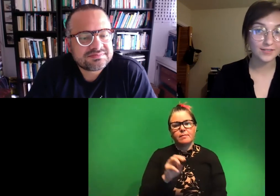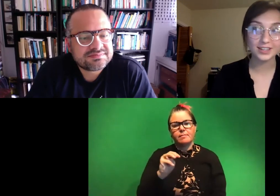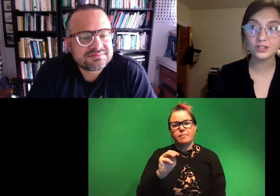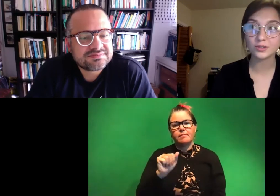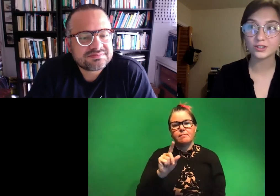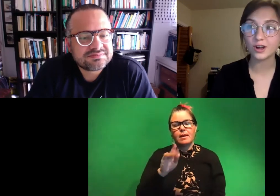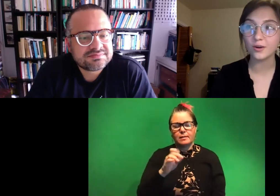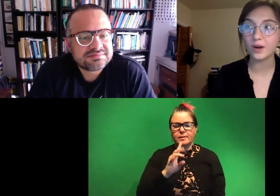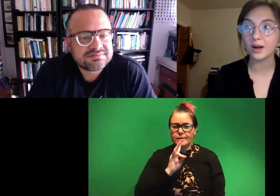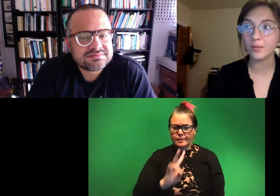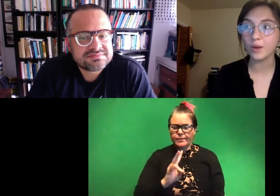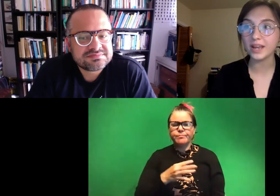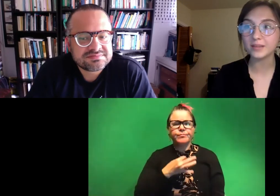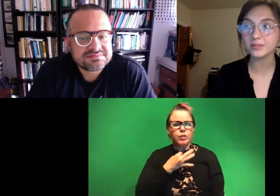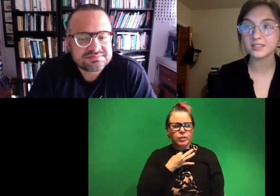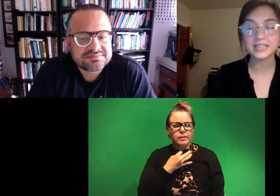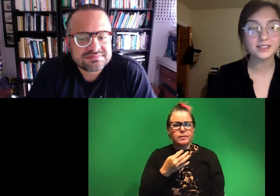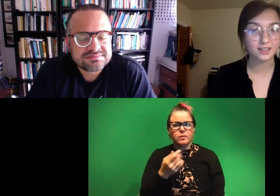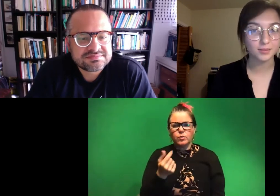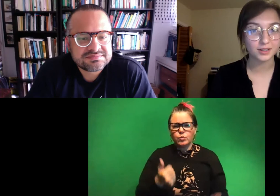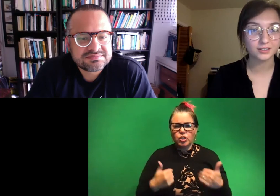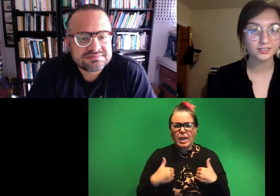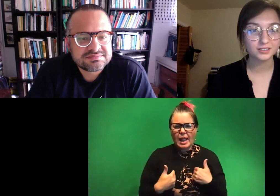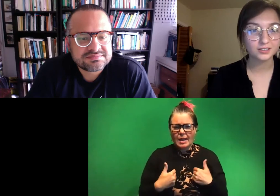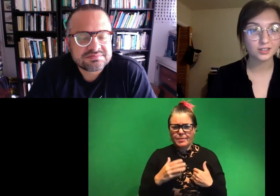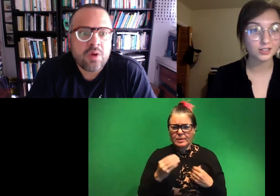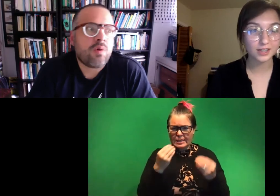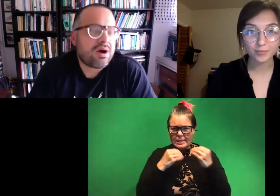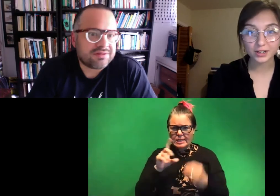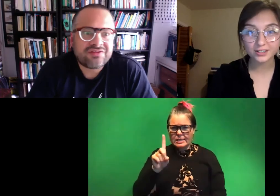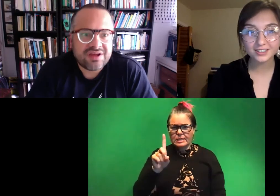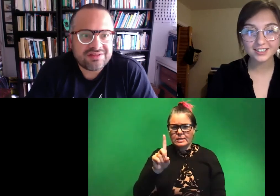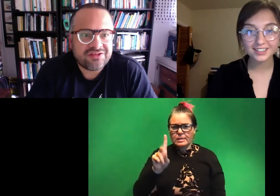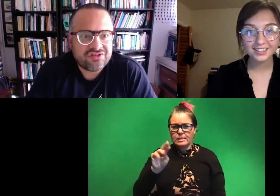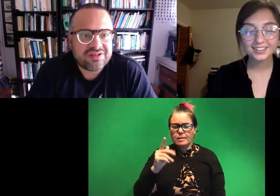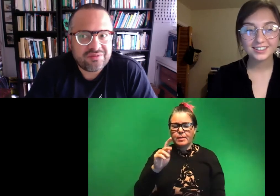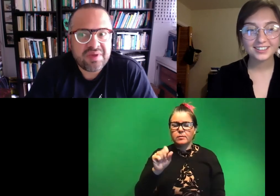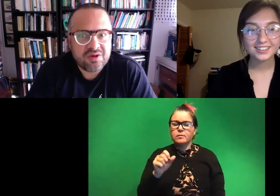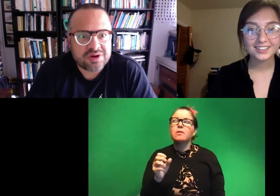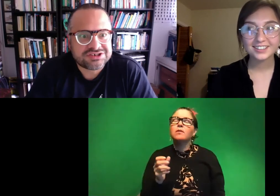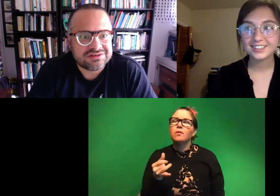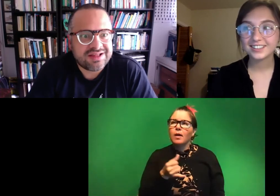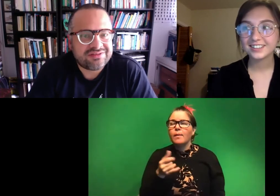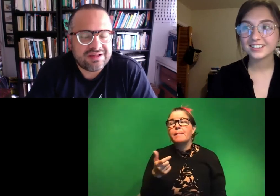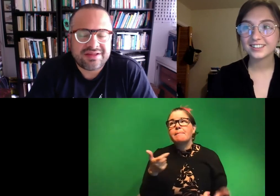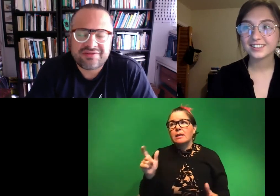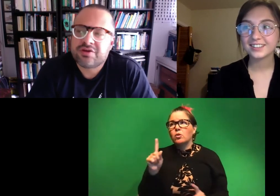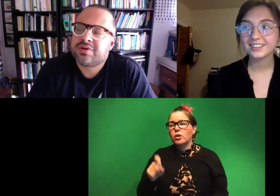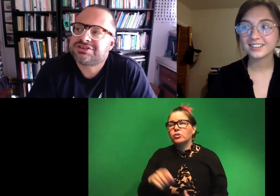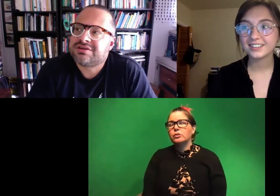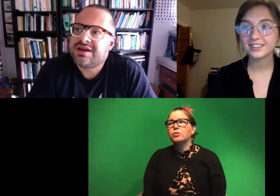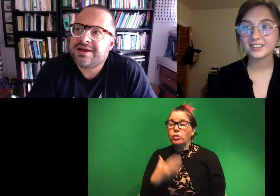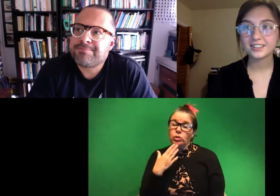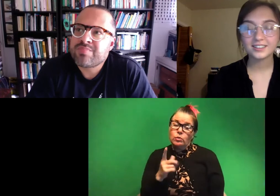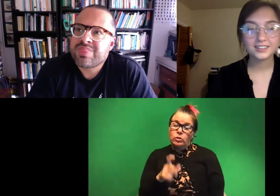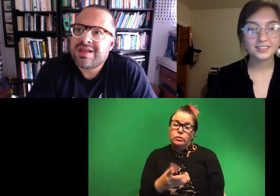Maddie, she's seven. She wants to know what animals eat the dung beetle. So, like, that's a big question. That's a good